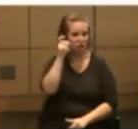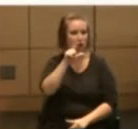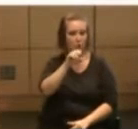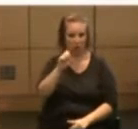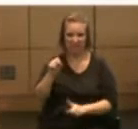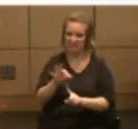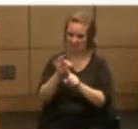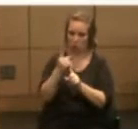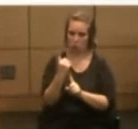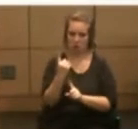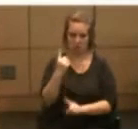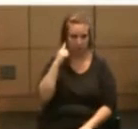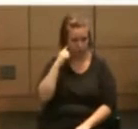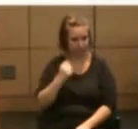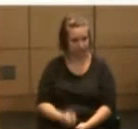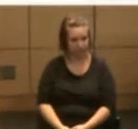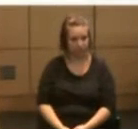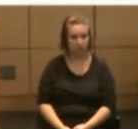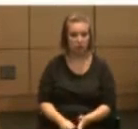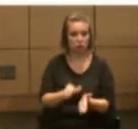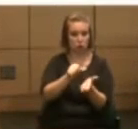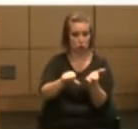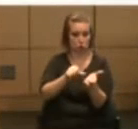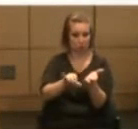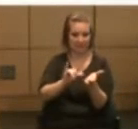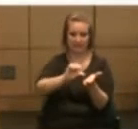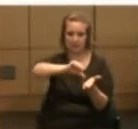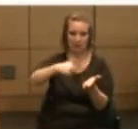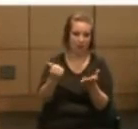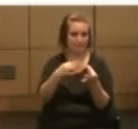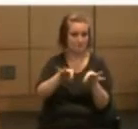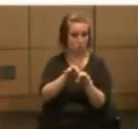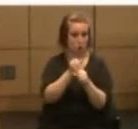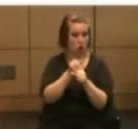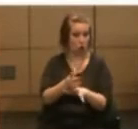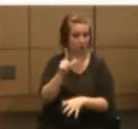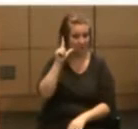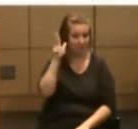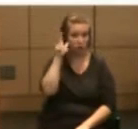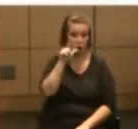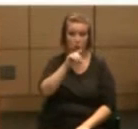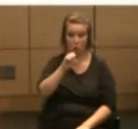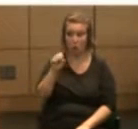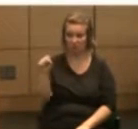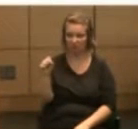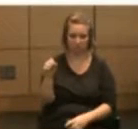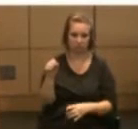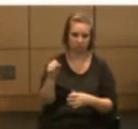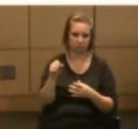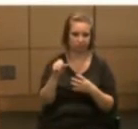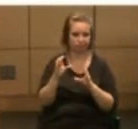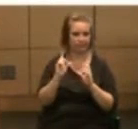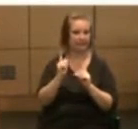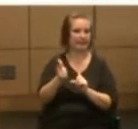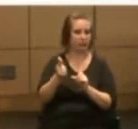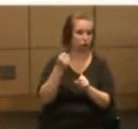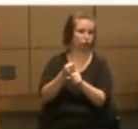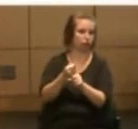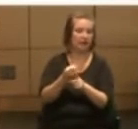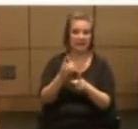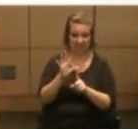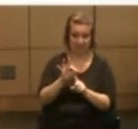ear. Surgery is another important cause of hearing loss that is acquired, especially kids who've